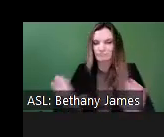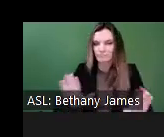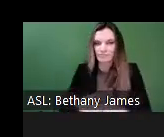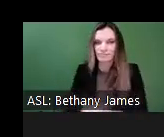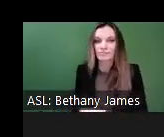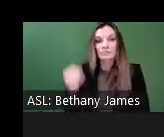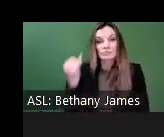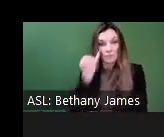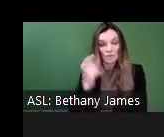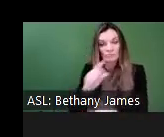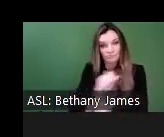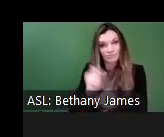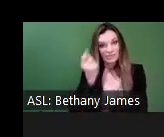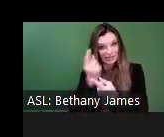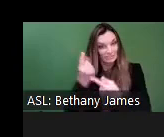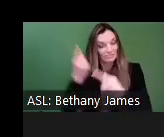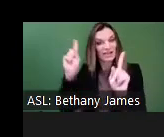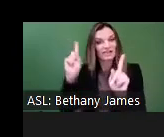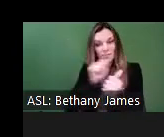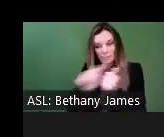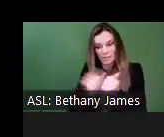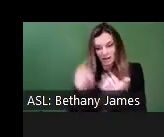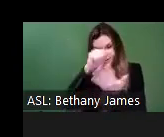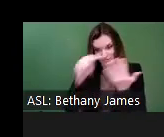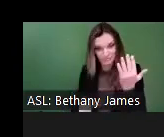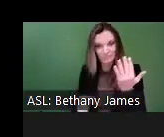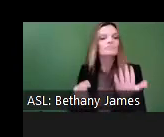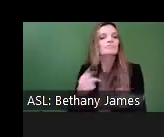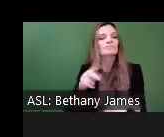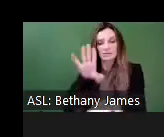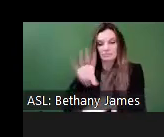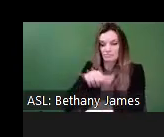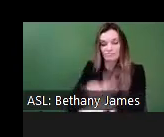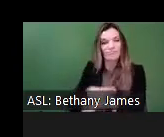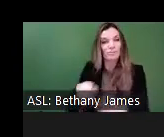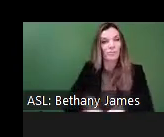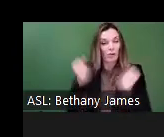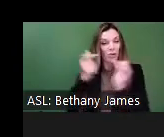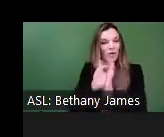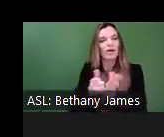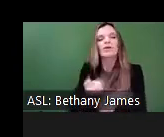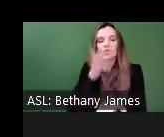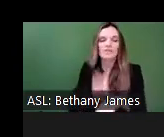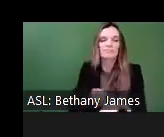those completions, then we want to get the conviction off their record. And then other provisions as